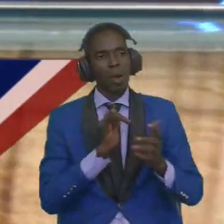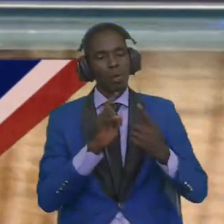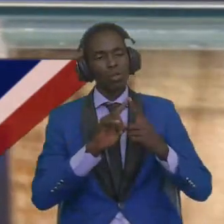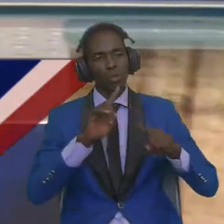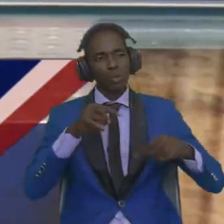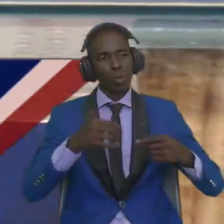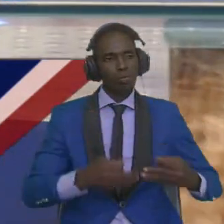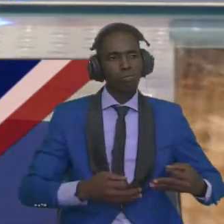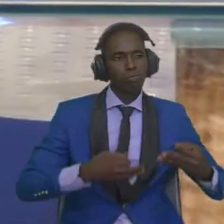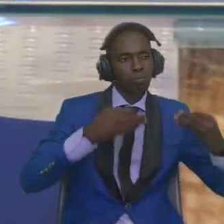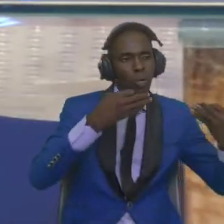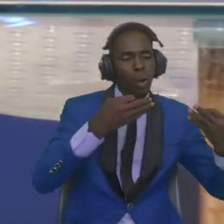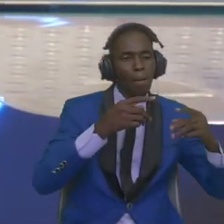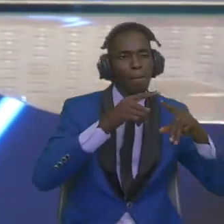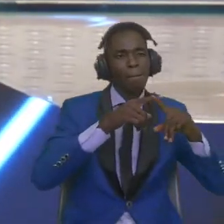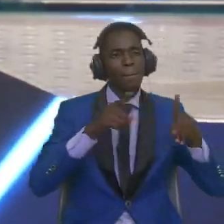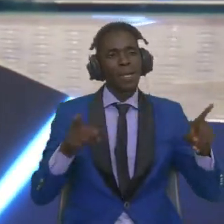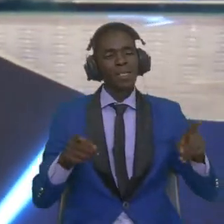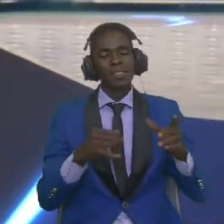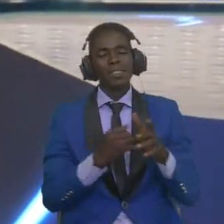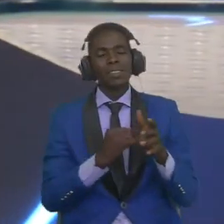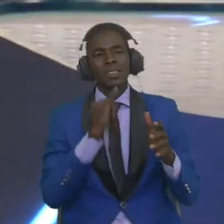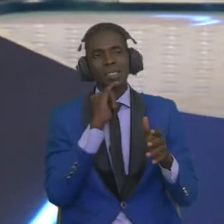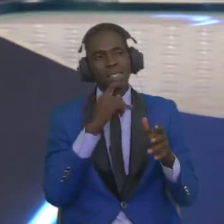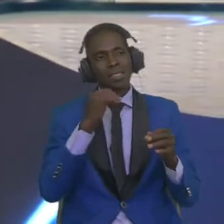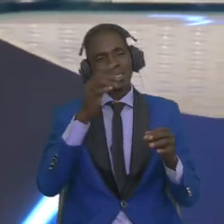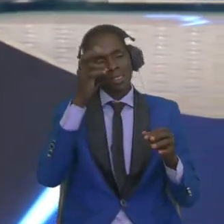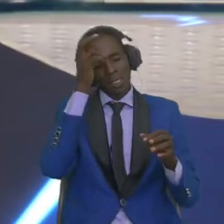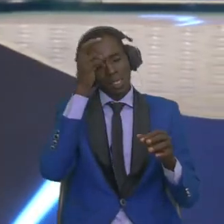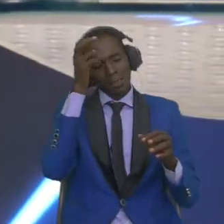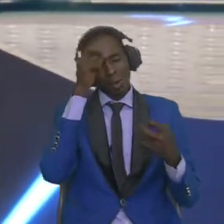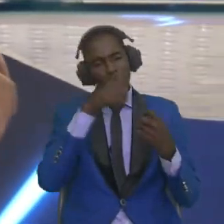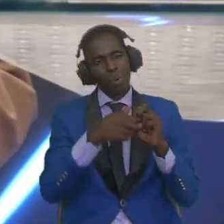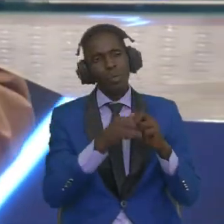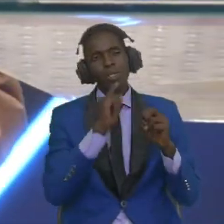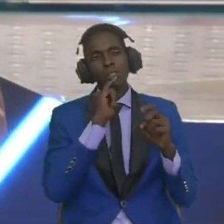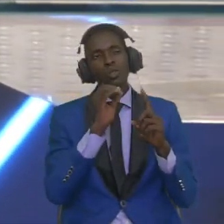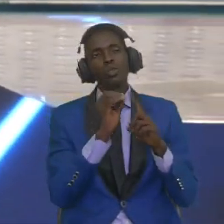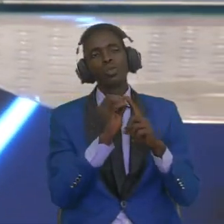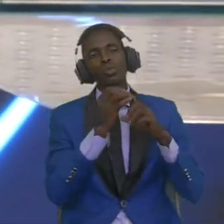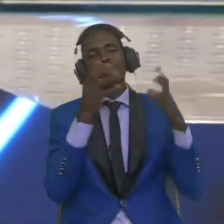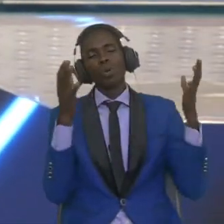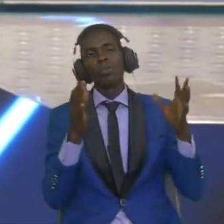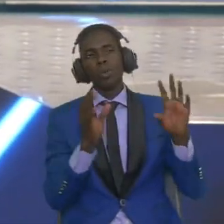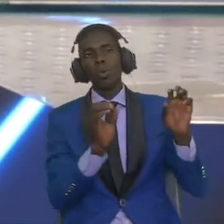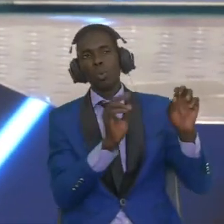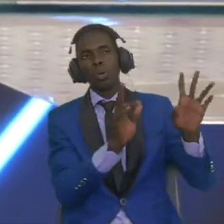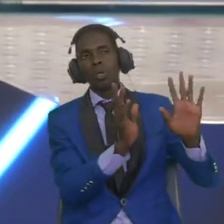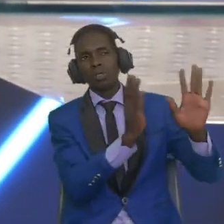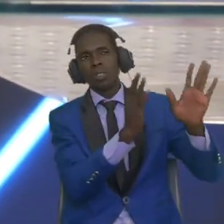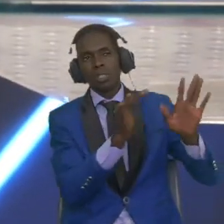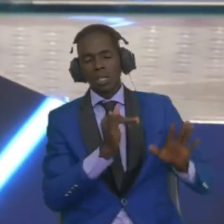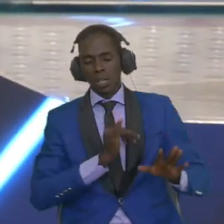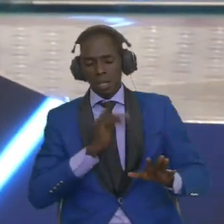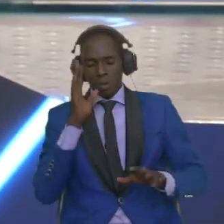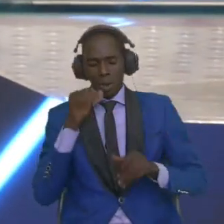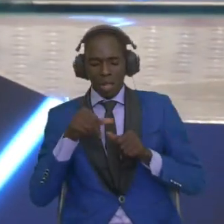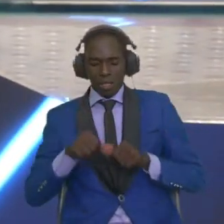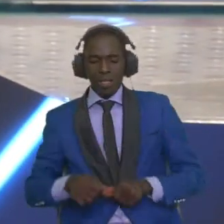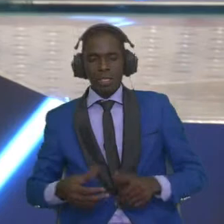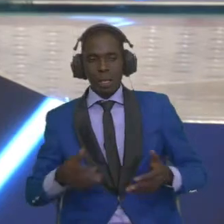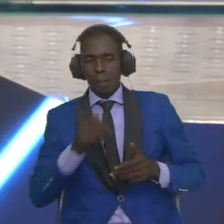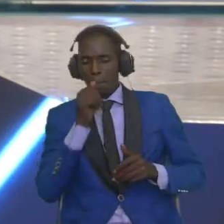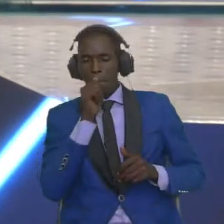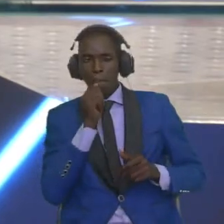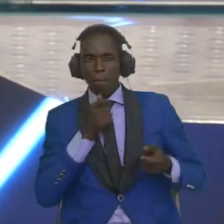forward, but it looks like the buffeting of Satan is too much. Okay, I will stay here. No, you strive for